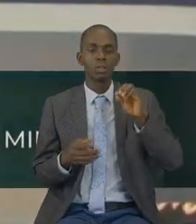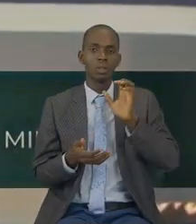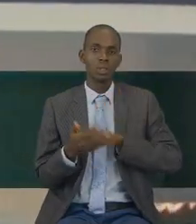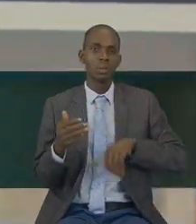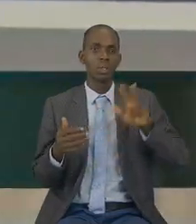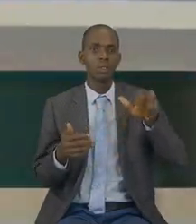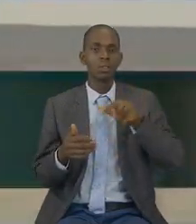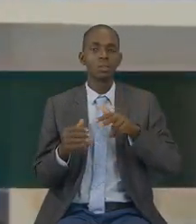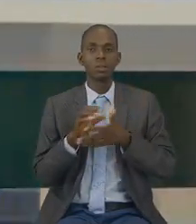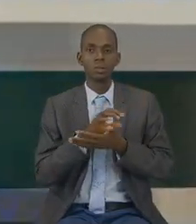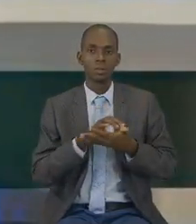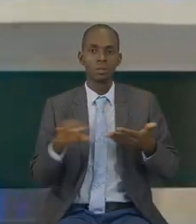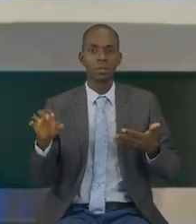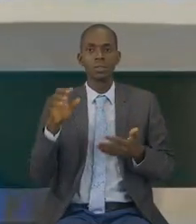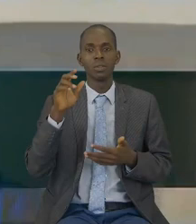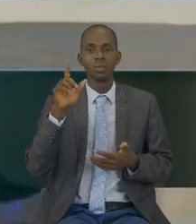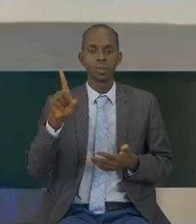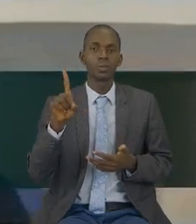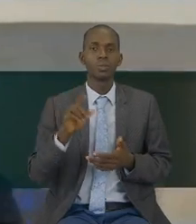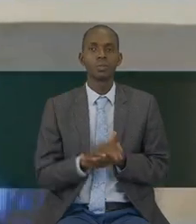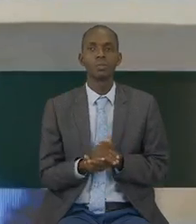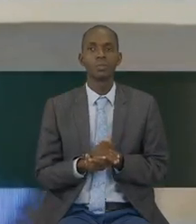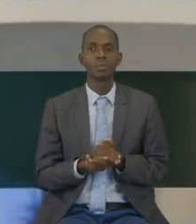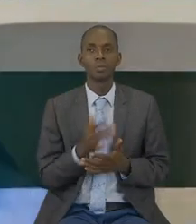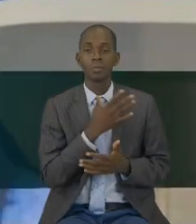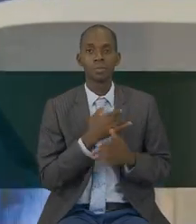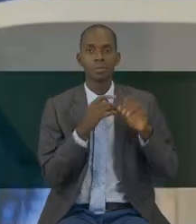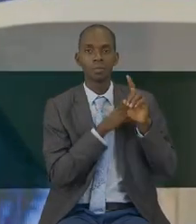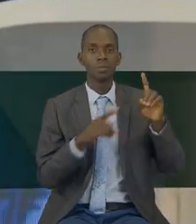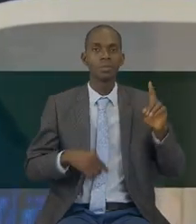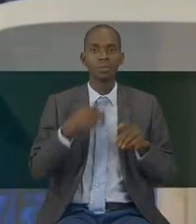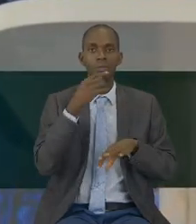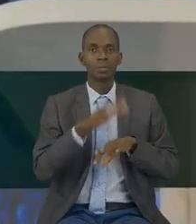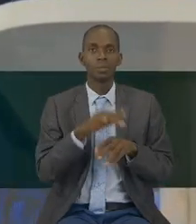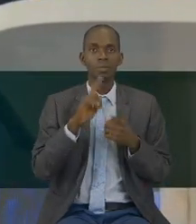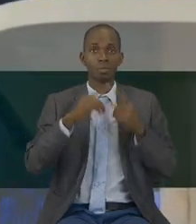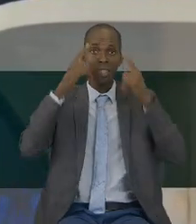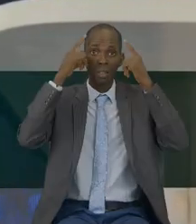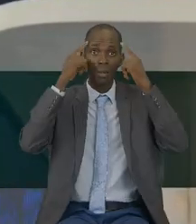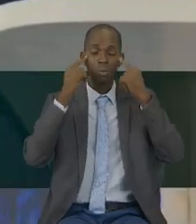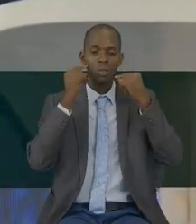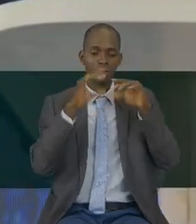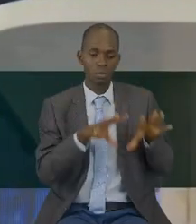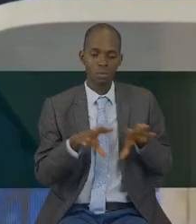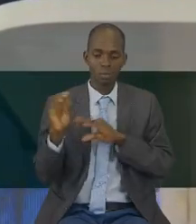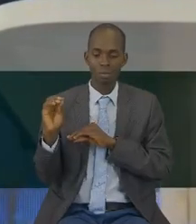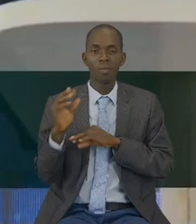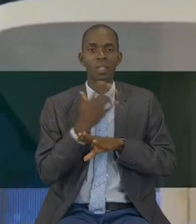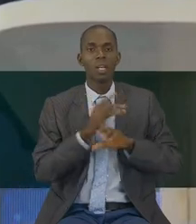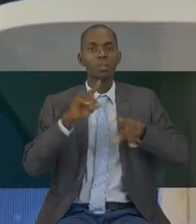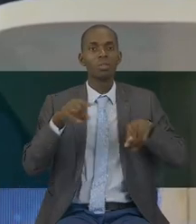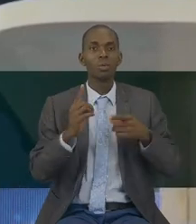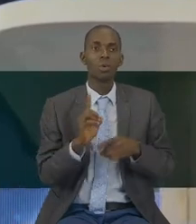1. Exodus chapter 33, verse 1. And the Lord said unto Moses, depart, and go